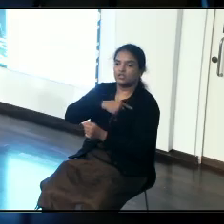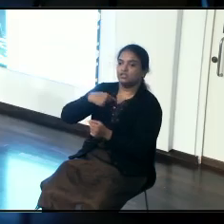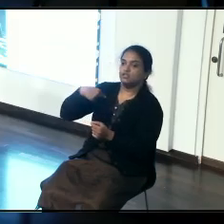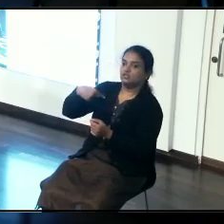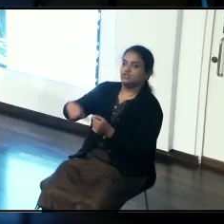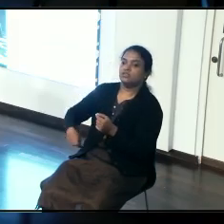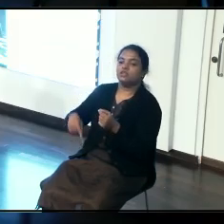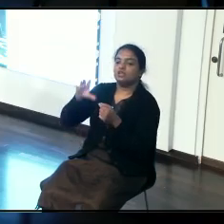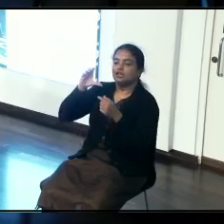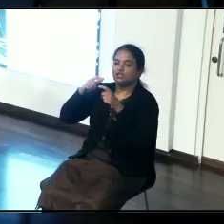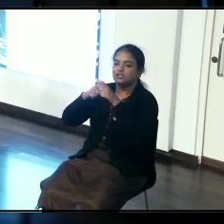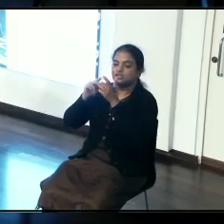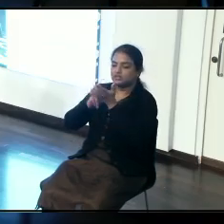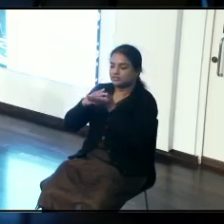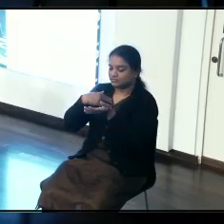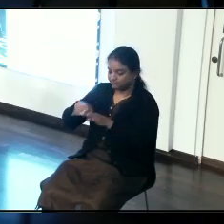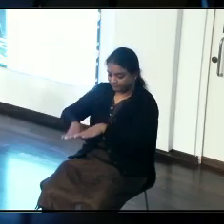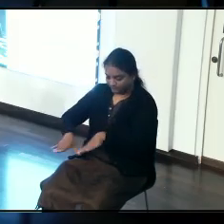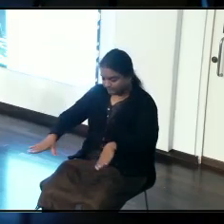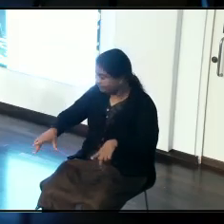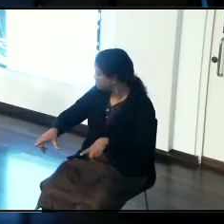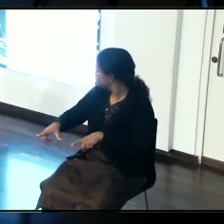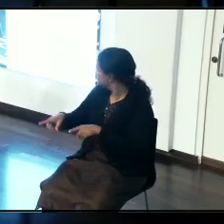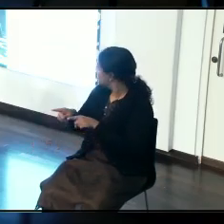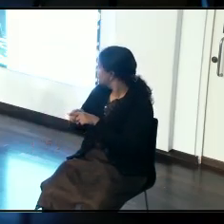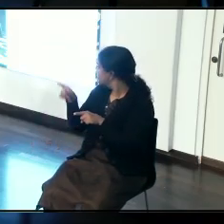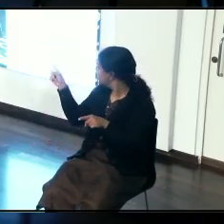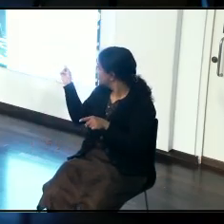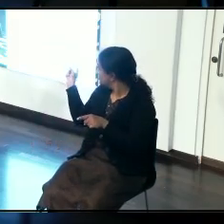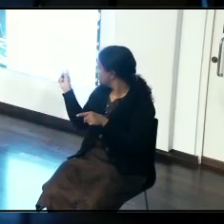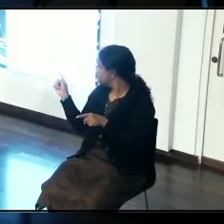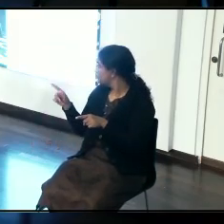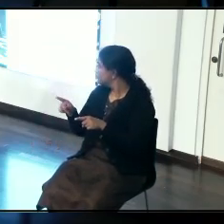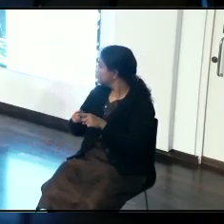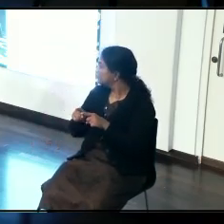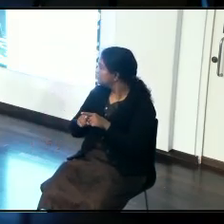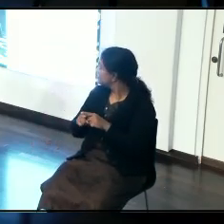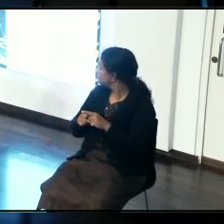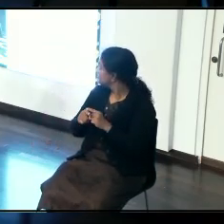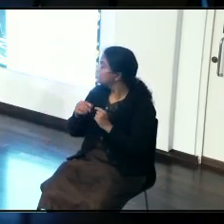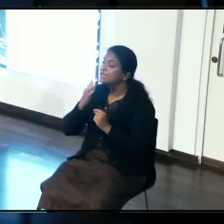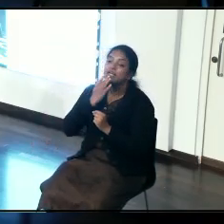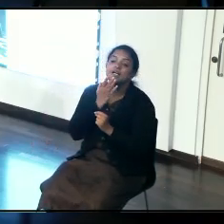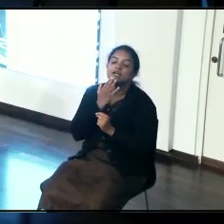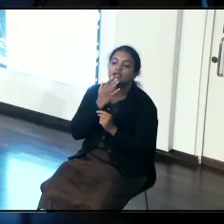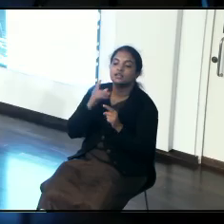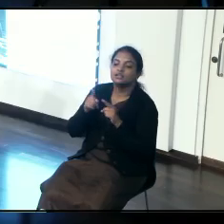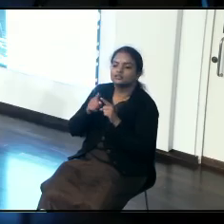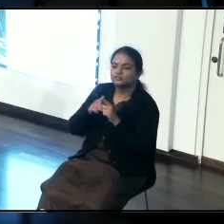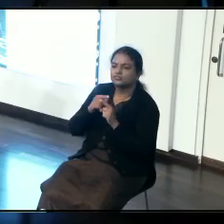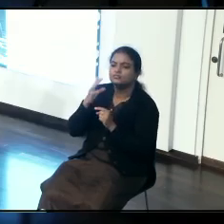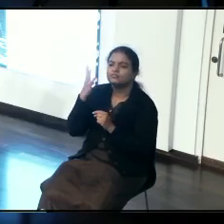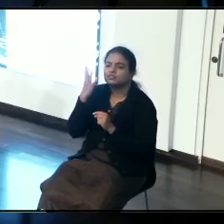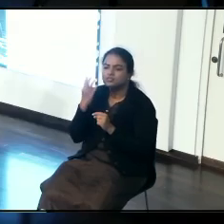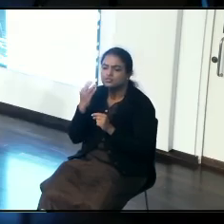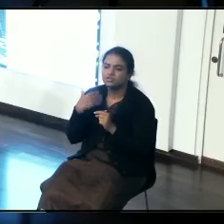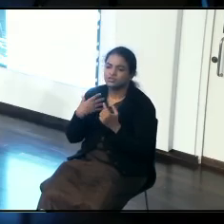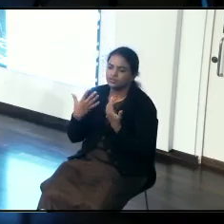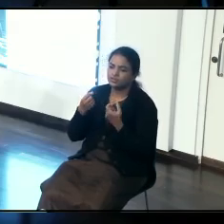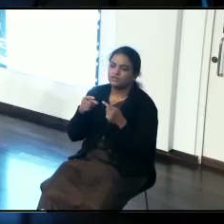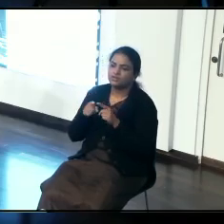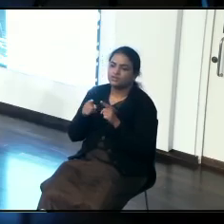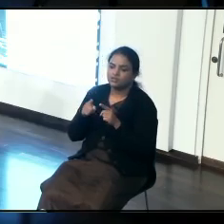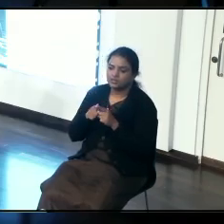In general, in my photography practice, I like to use light, shadow, color, and composition to really create a sense